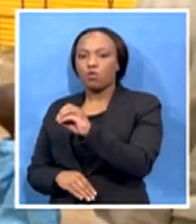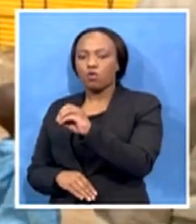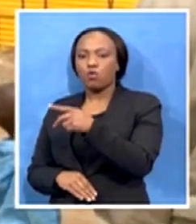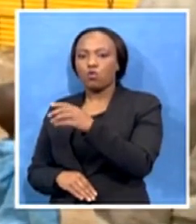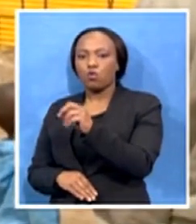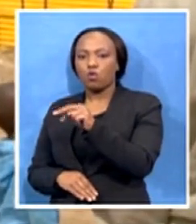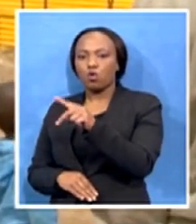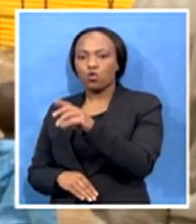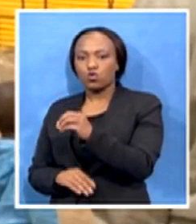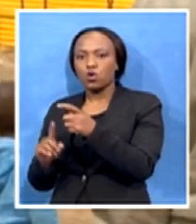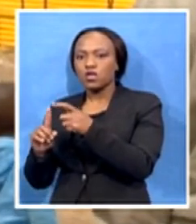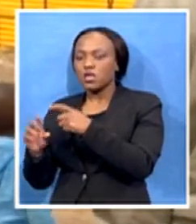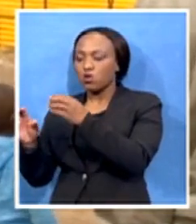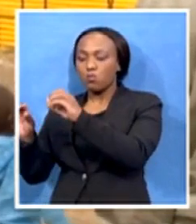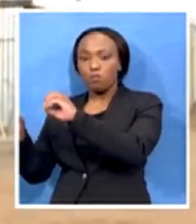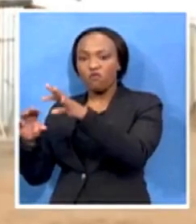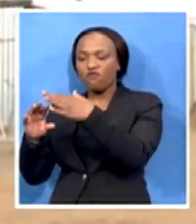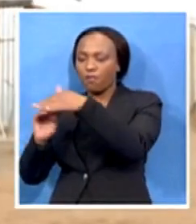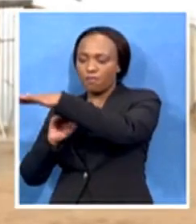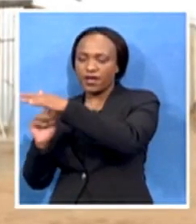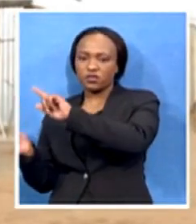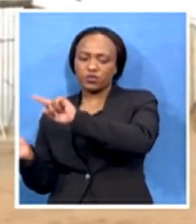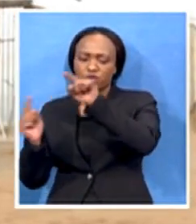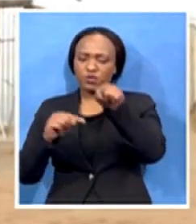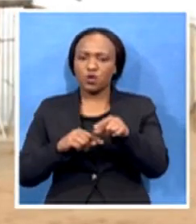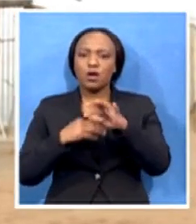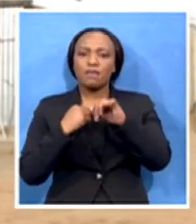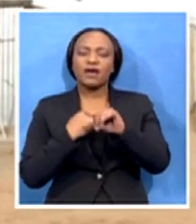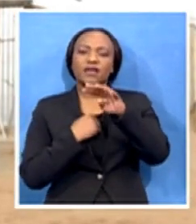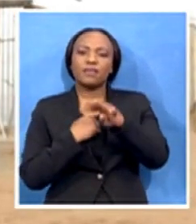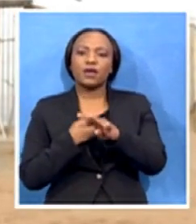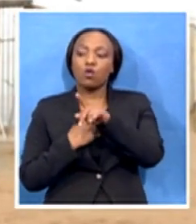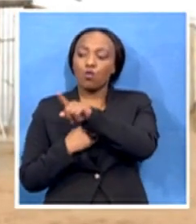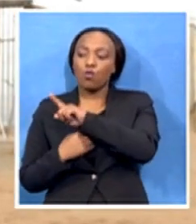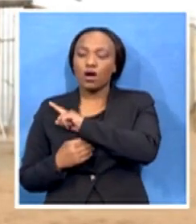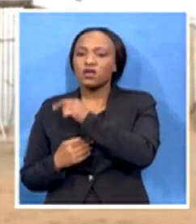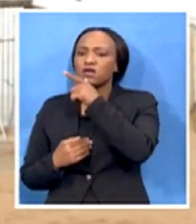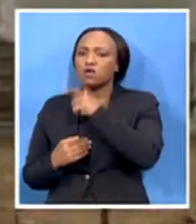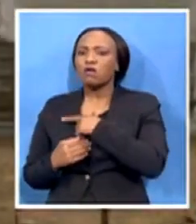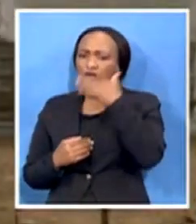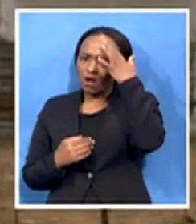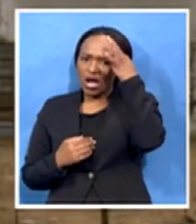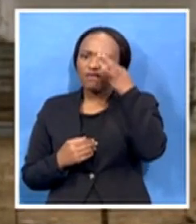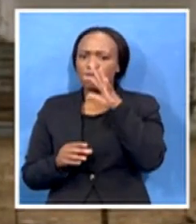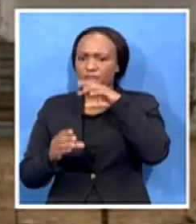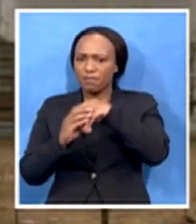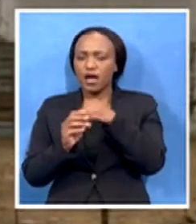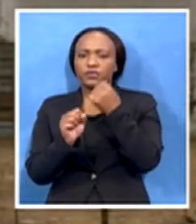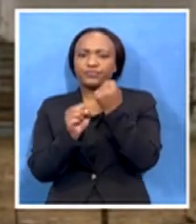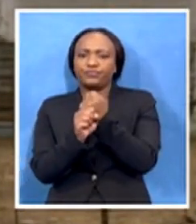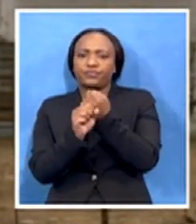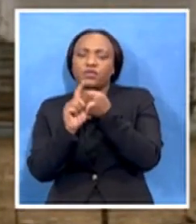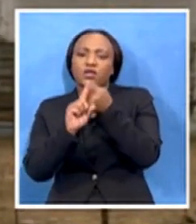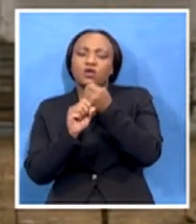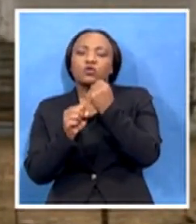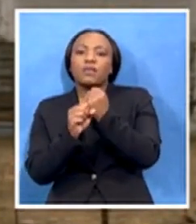April. They say they were told that it was part of government's COVID-19 strategy to ensure social distancing. But the new